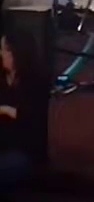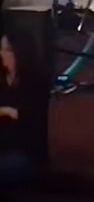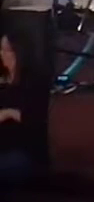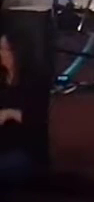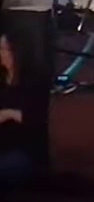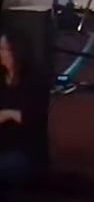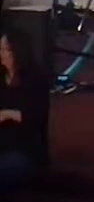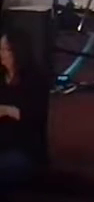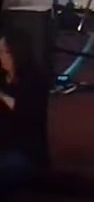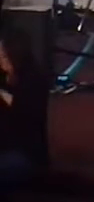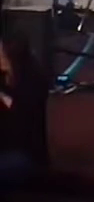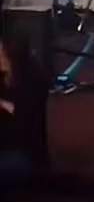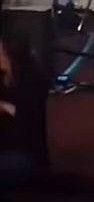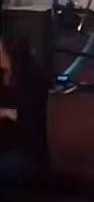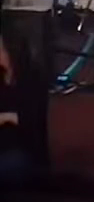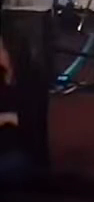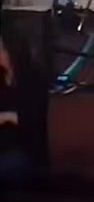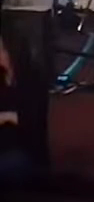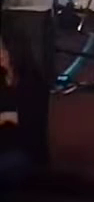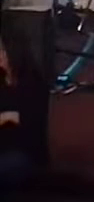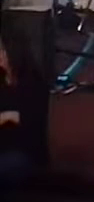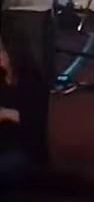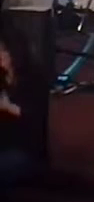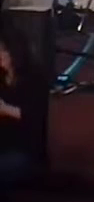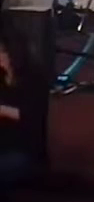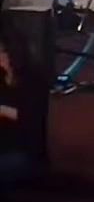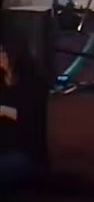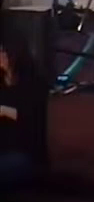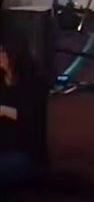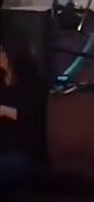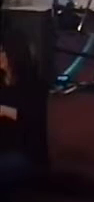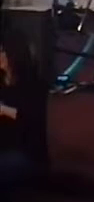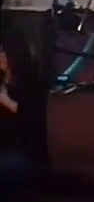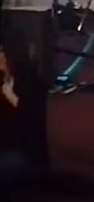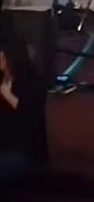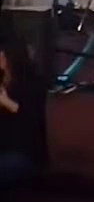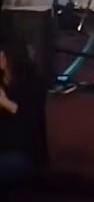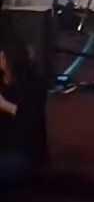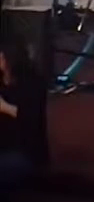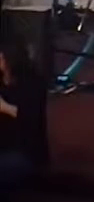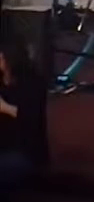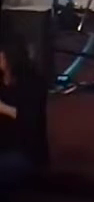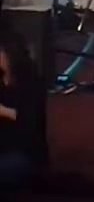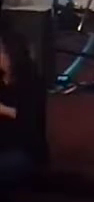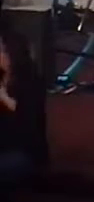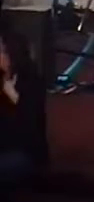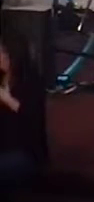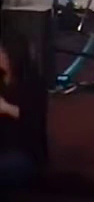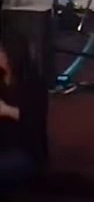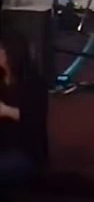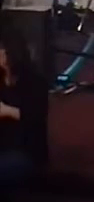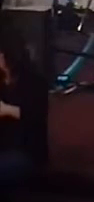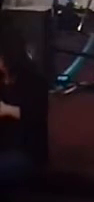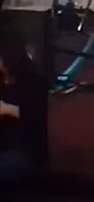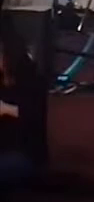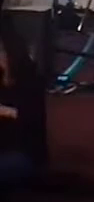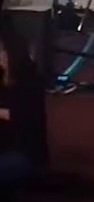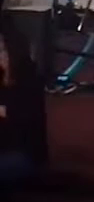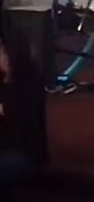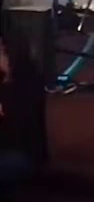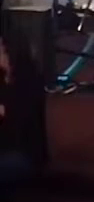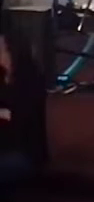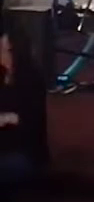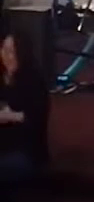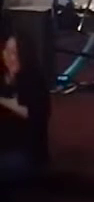every 10 seconds, and I just pop them in. Next thing you know, she's got like 12. She made 24. No shame in my game, you know what I'm saying? And anyway,